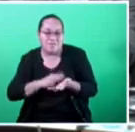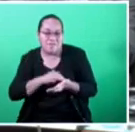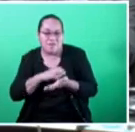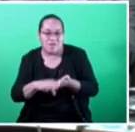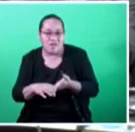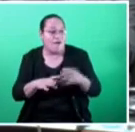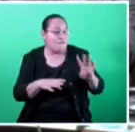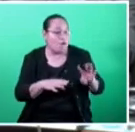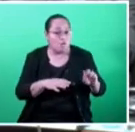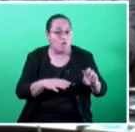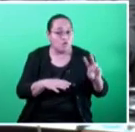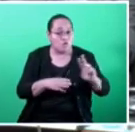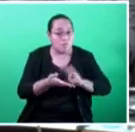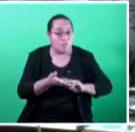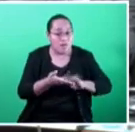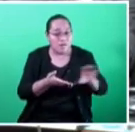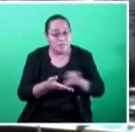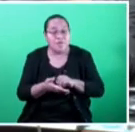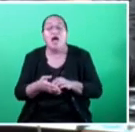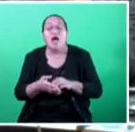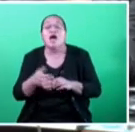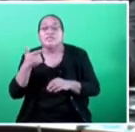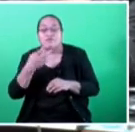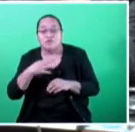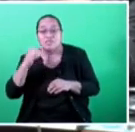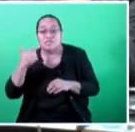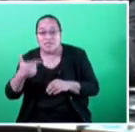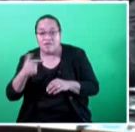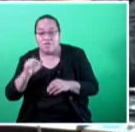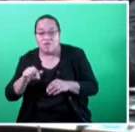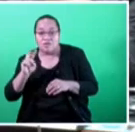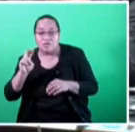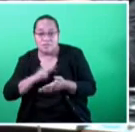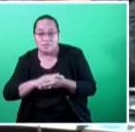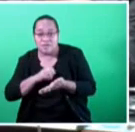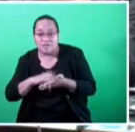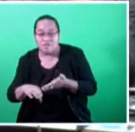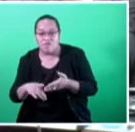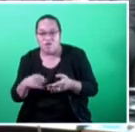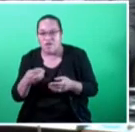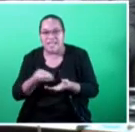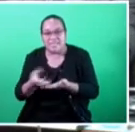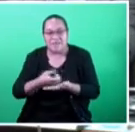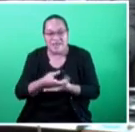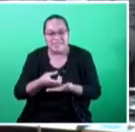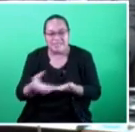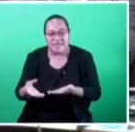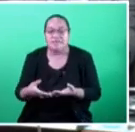million for the operating expenditure, 47.5 million for capital expenditure, and VAT for $4 million. Mr.